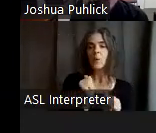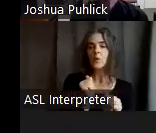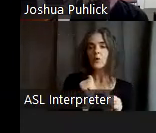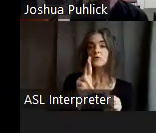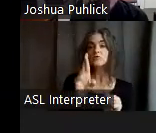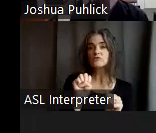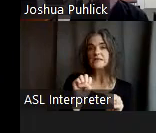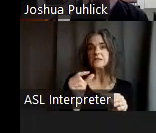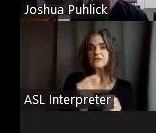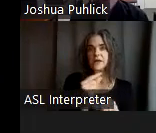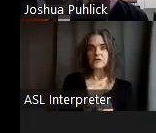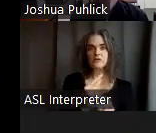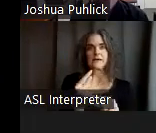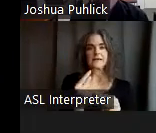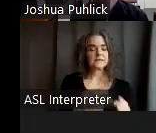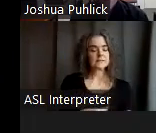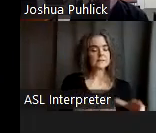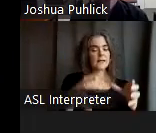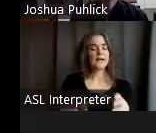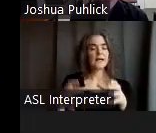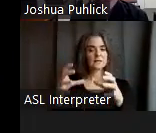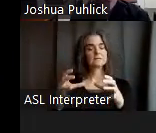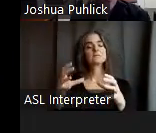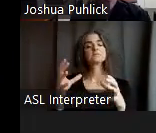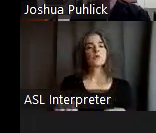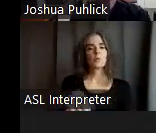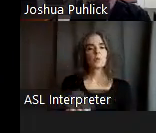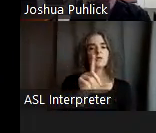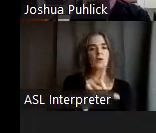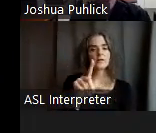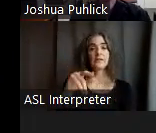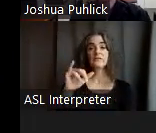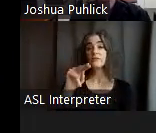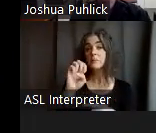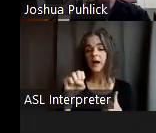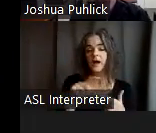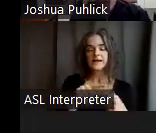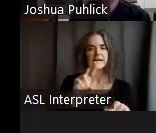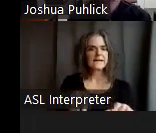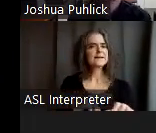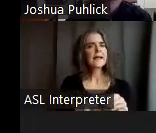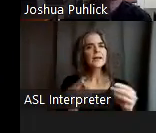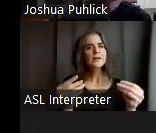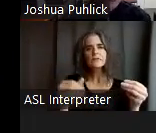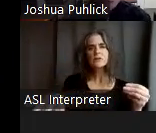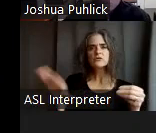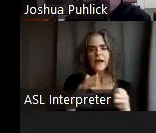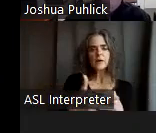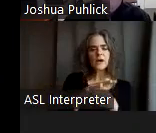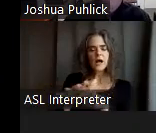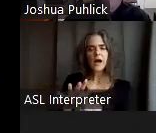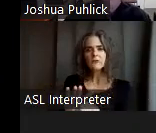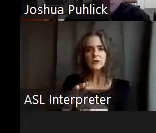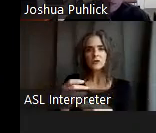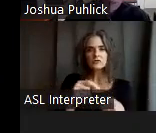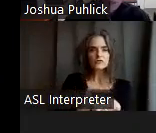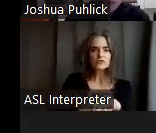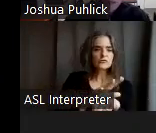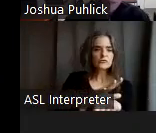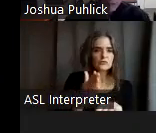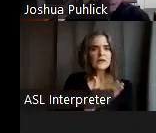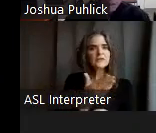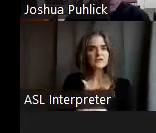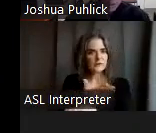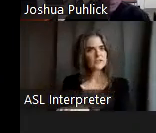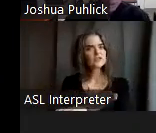multiple cohorts of longleaf pine. We're also doing native ground cover restoration in these